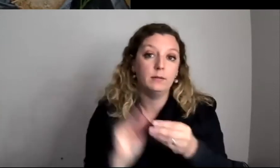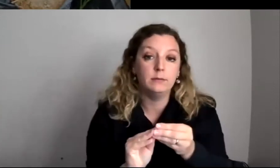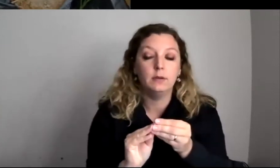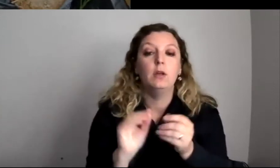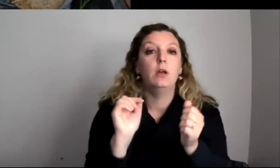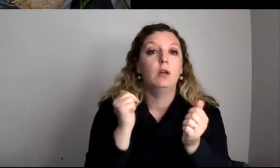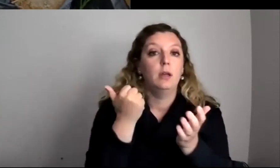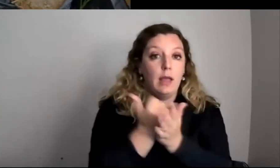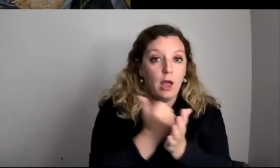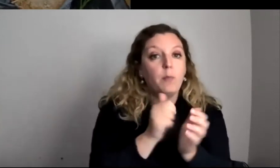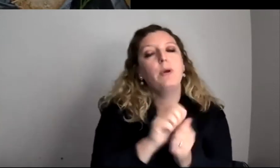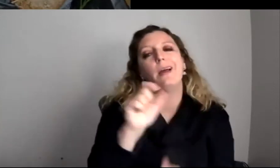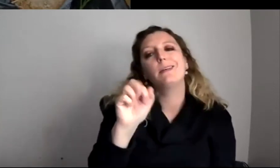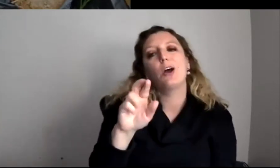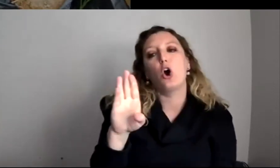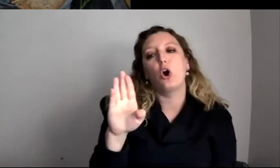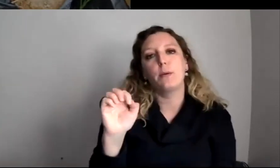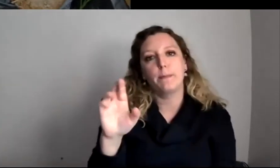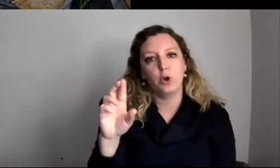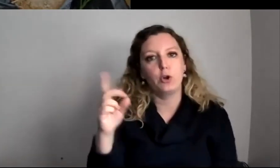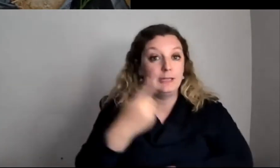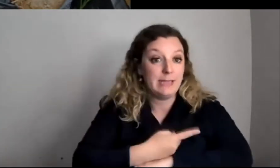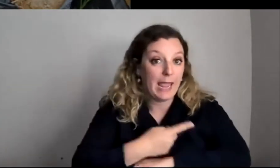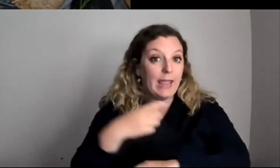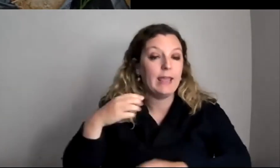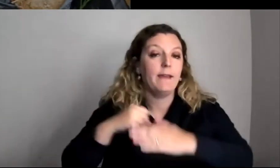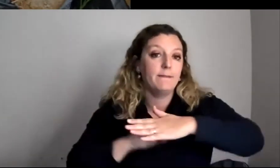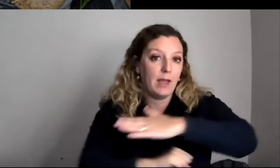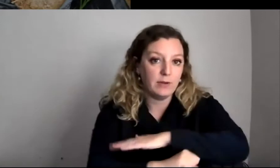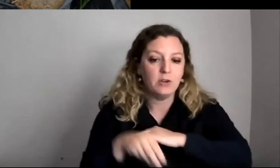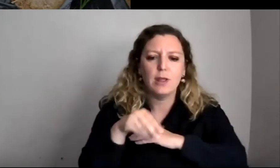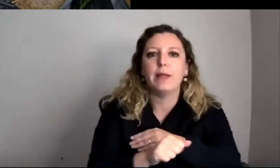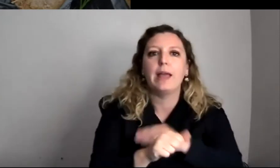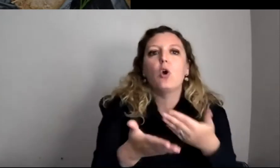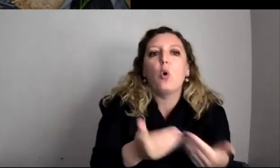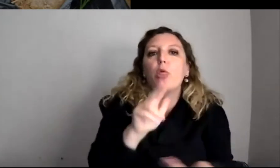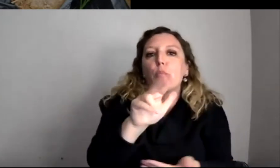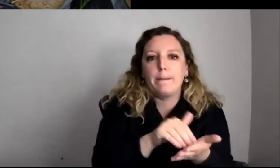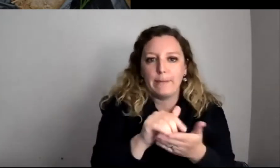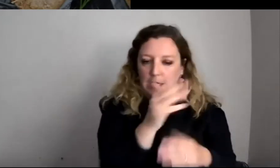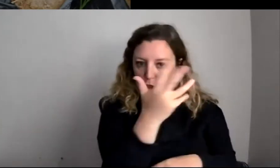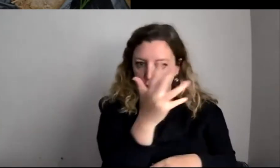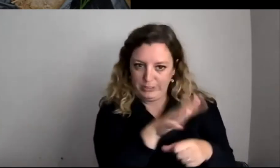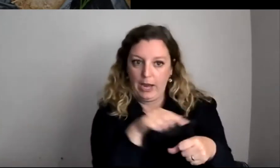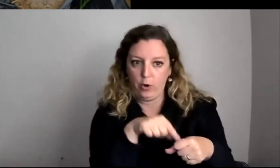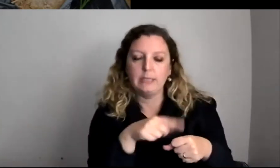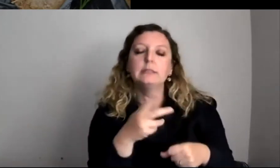of Arbor Day Foundation, planted almost 3 million trees just in that one area alone. So I think it's this kind